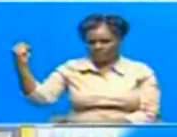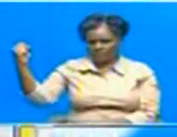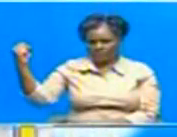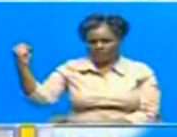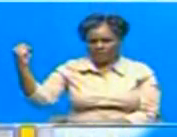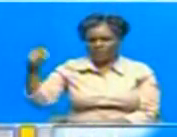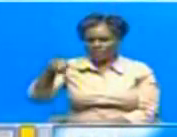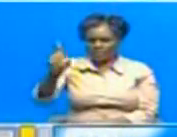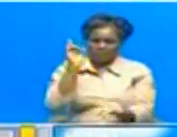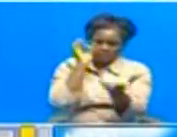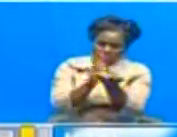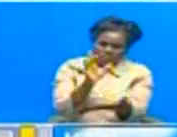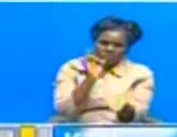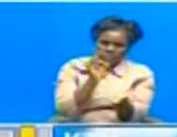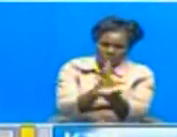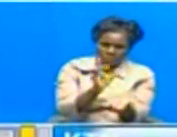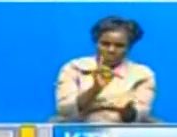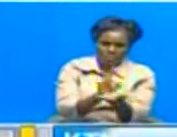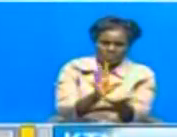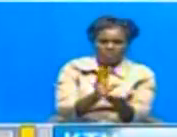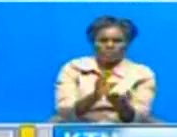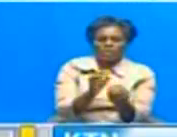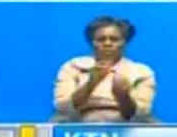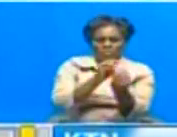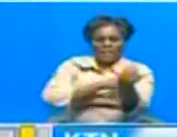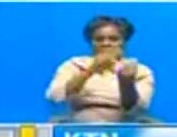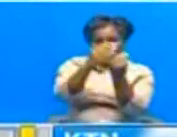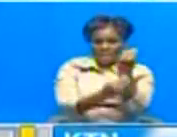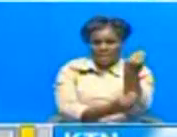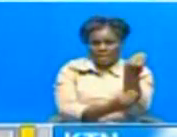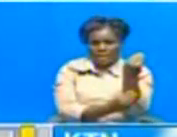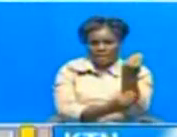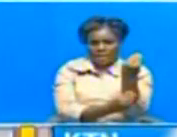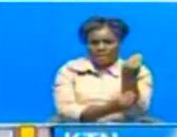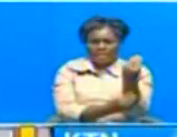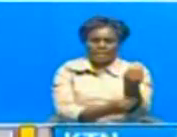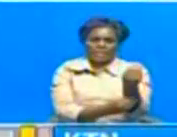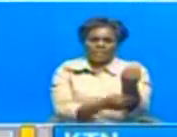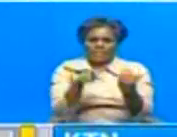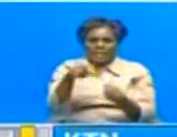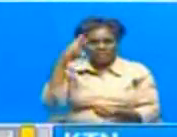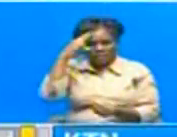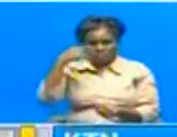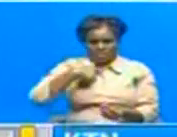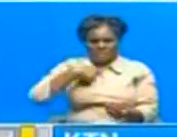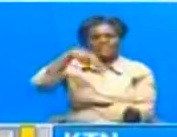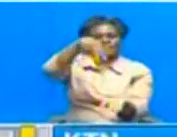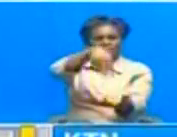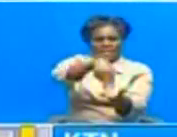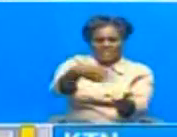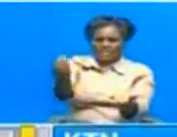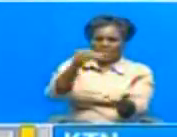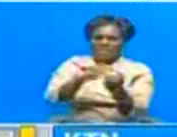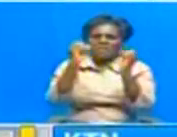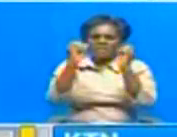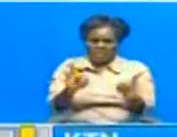us after the Chungwa beat Ndizi. Then, and that's the only reason why I ran against him. If